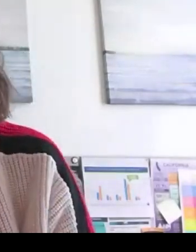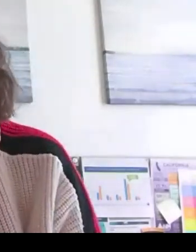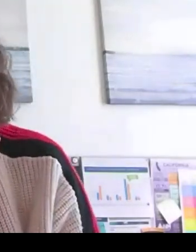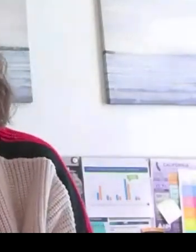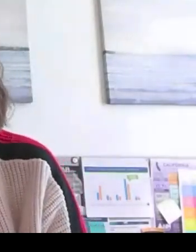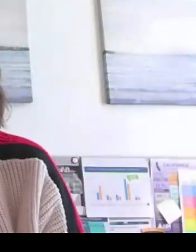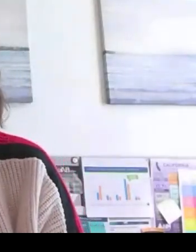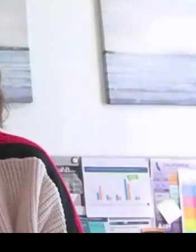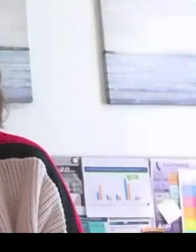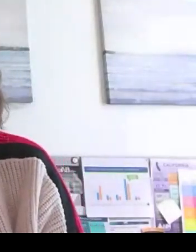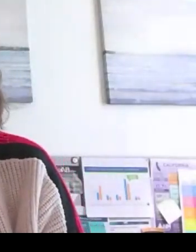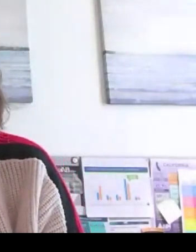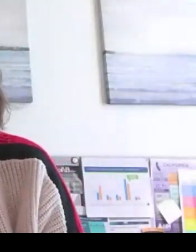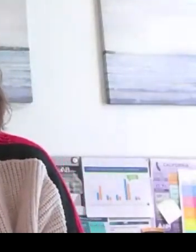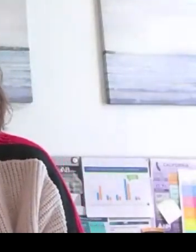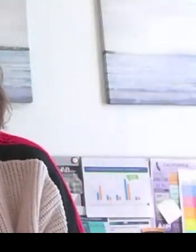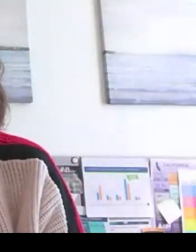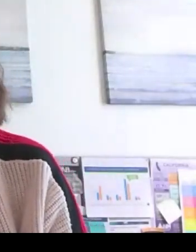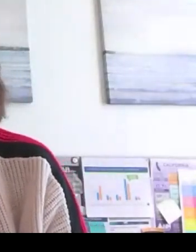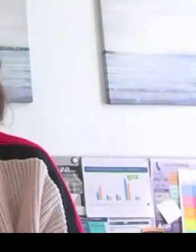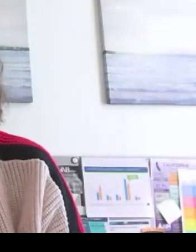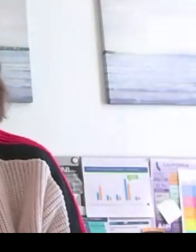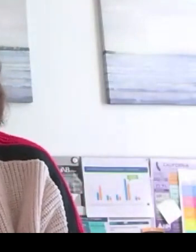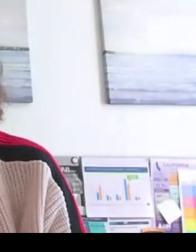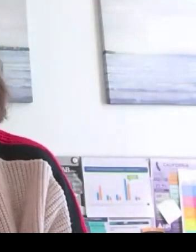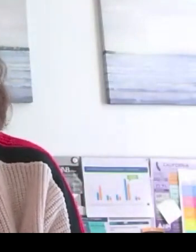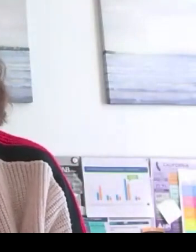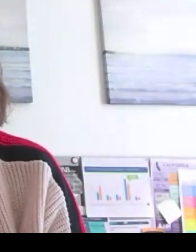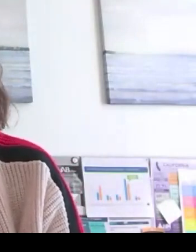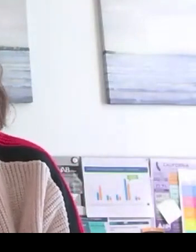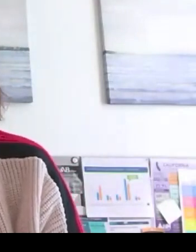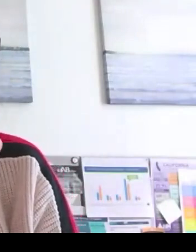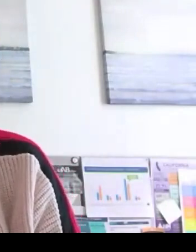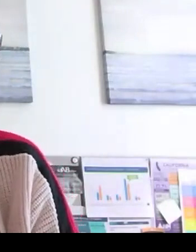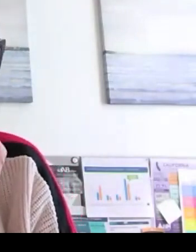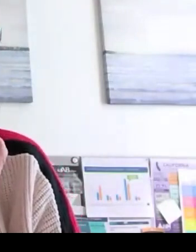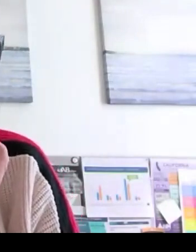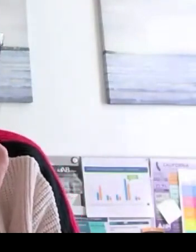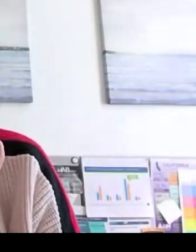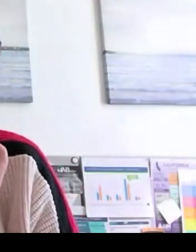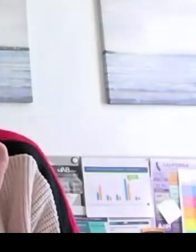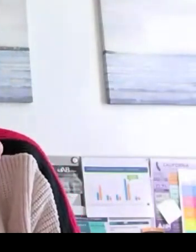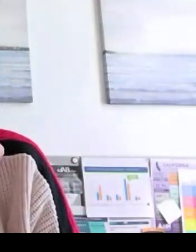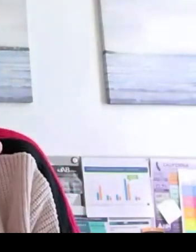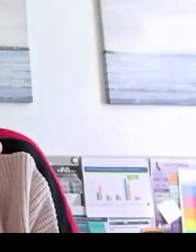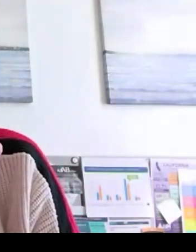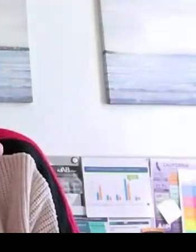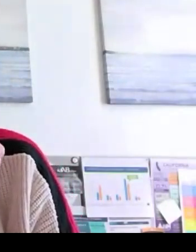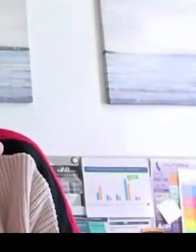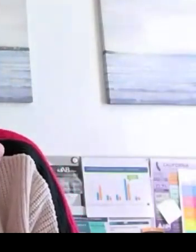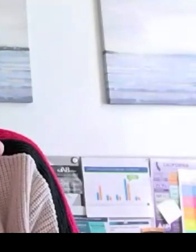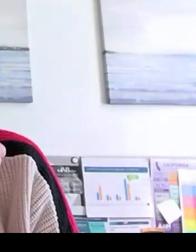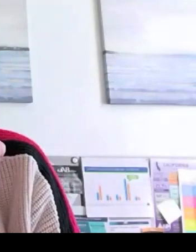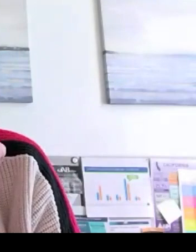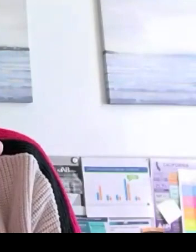Mobley's recommendation for that book, Being Mortal. Because of me being a caregiver, it has opened